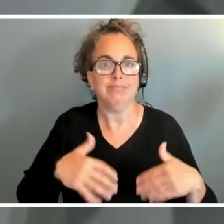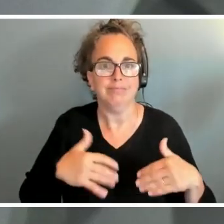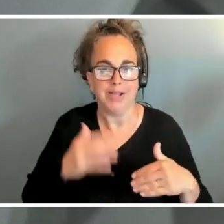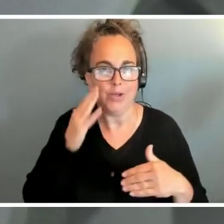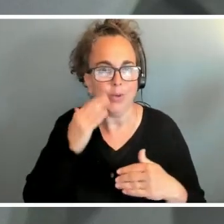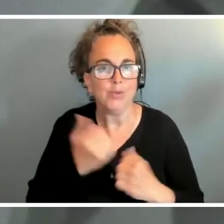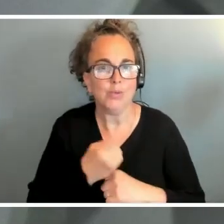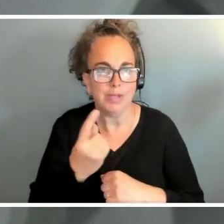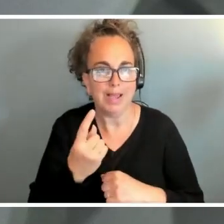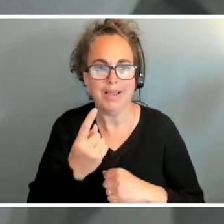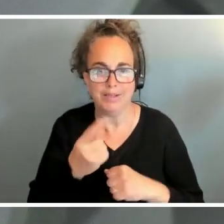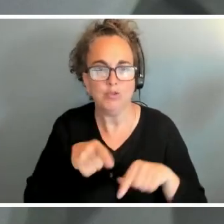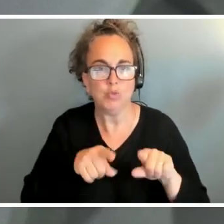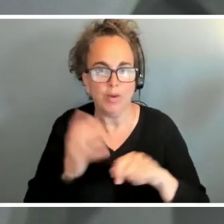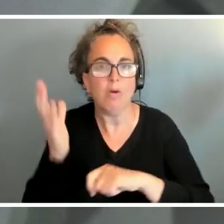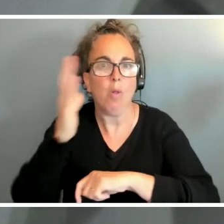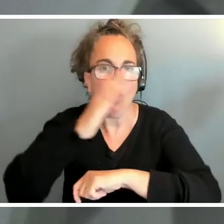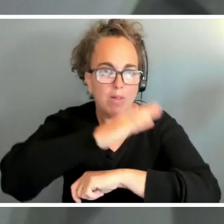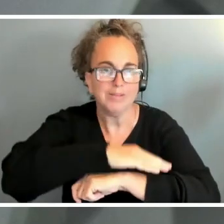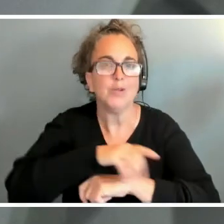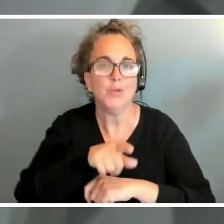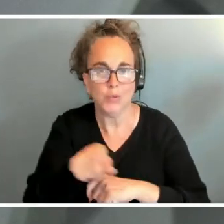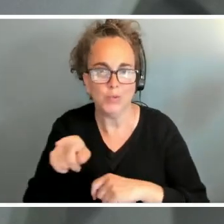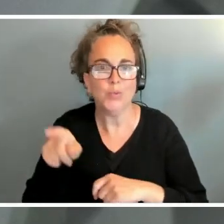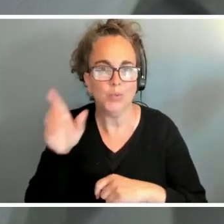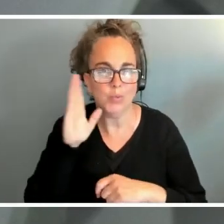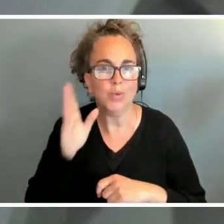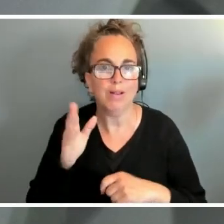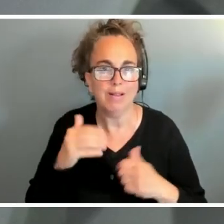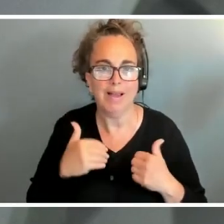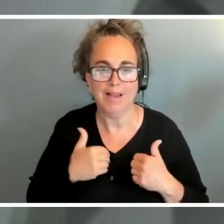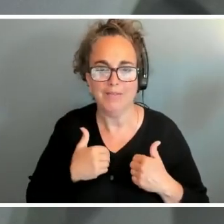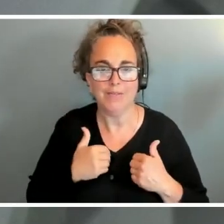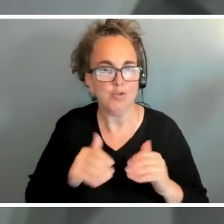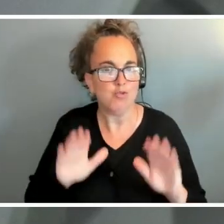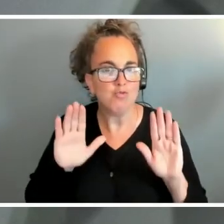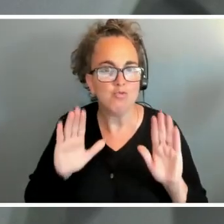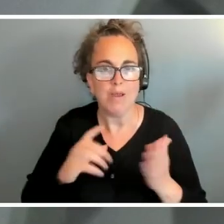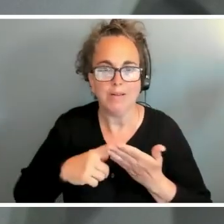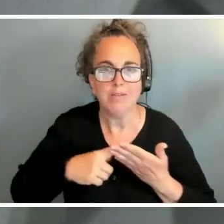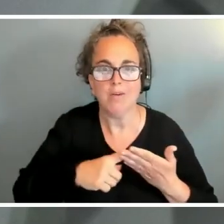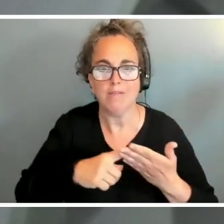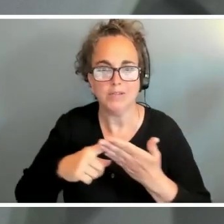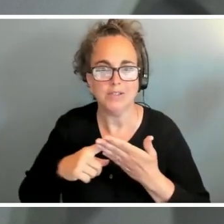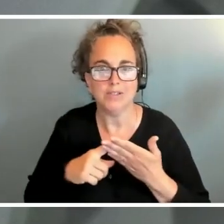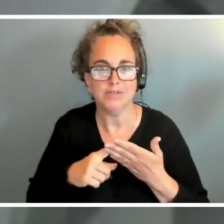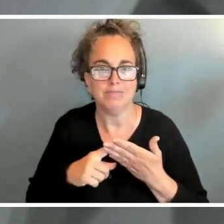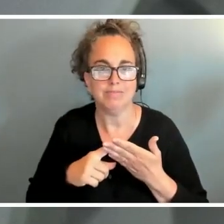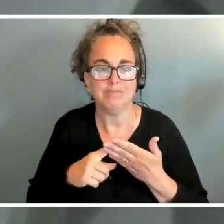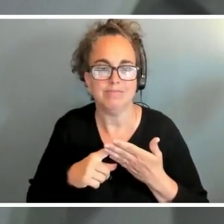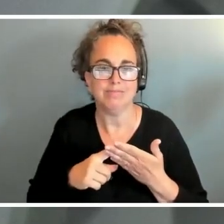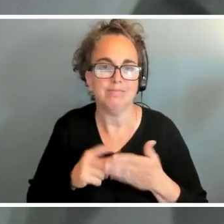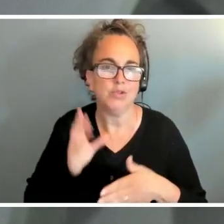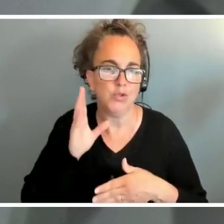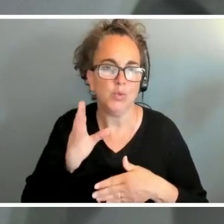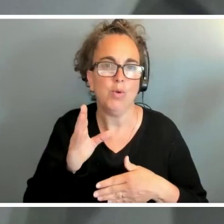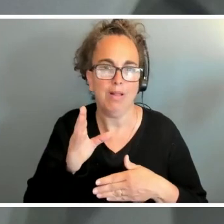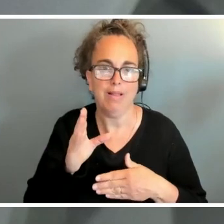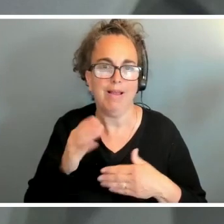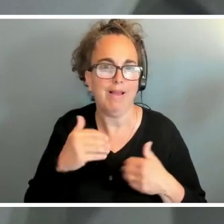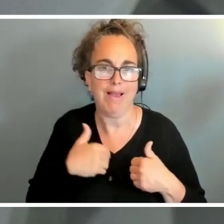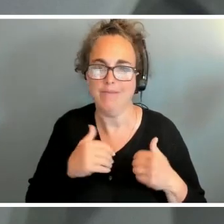today, throughout the day, that you're going to have great conversations and you will be developing